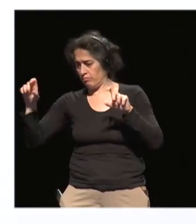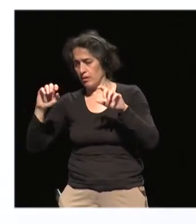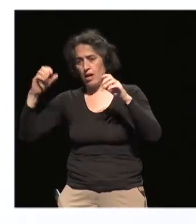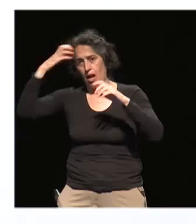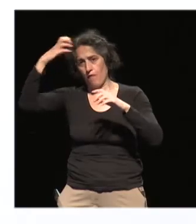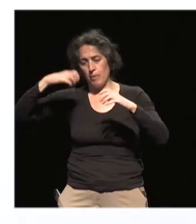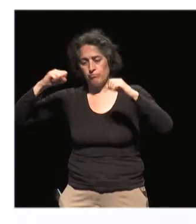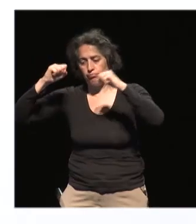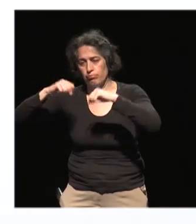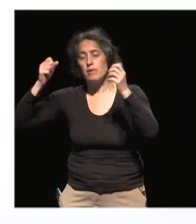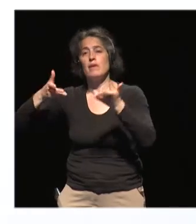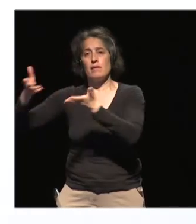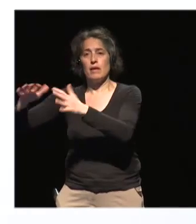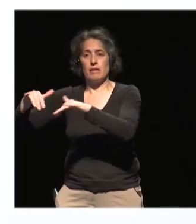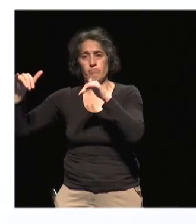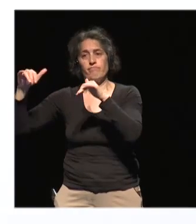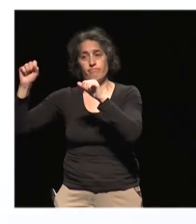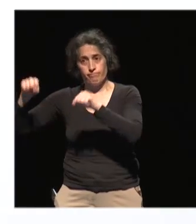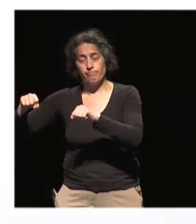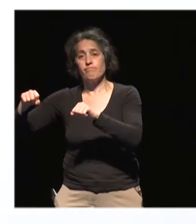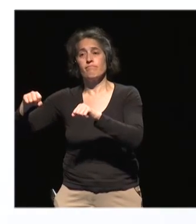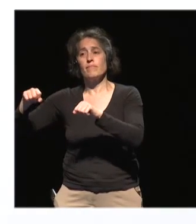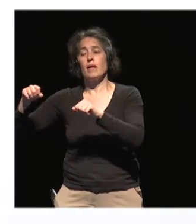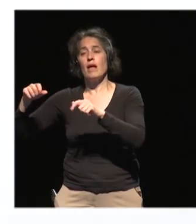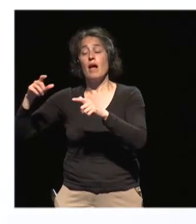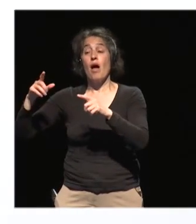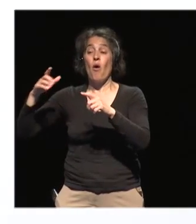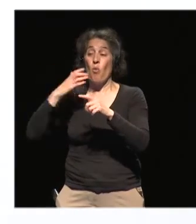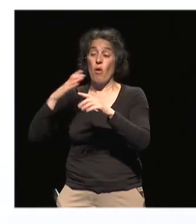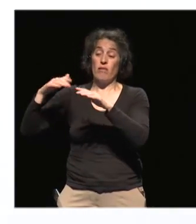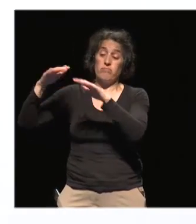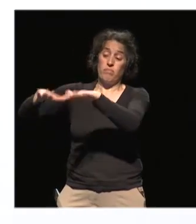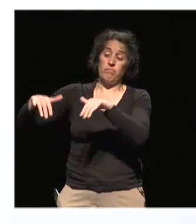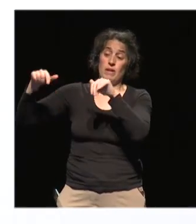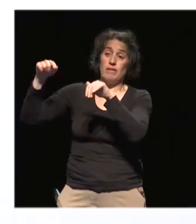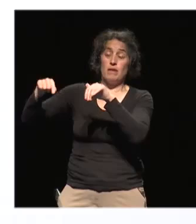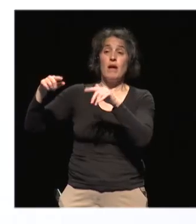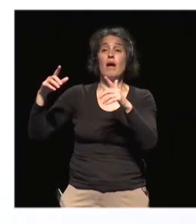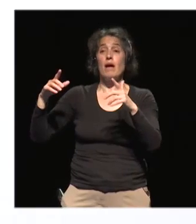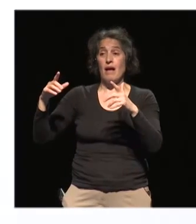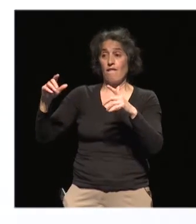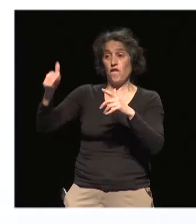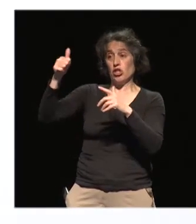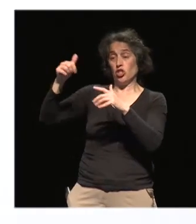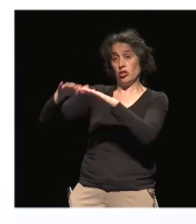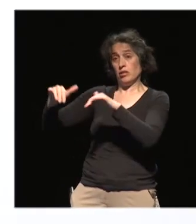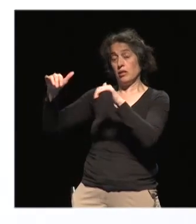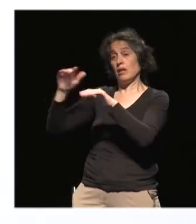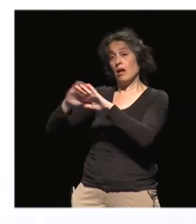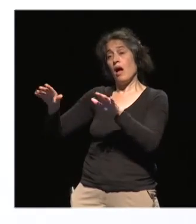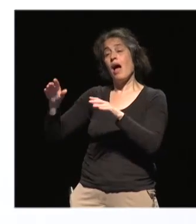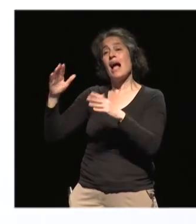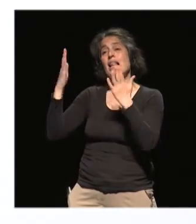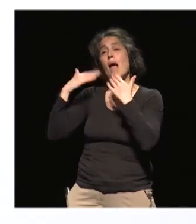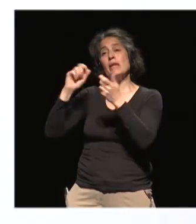is a comprehensive national climate change bill, which has already passed the first House of Parliament, the National Assembly, and